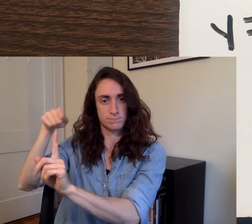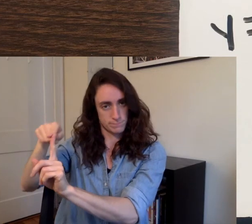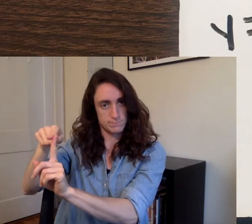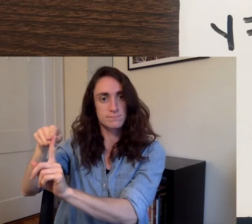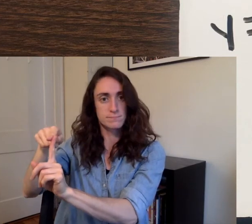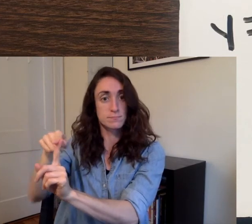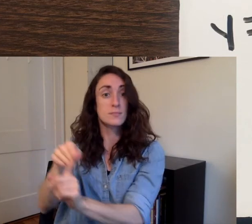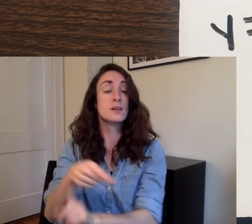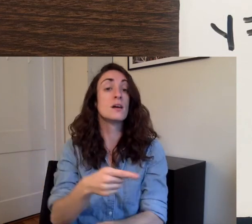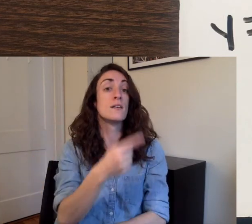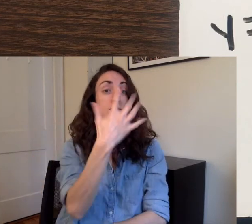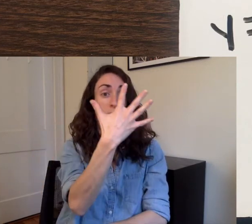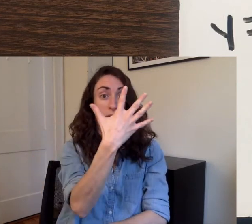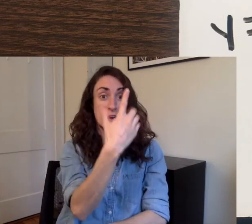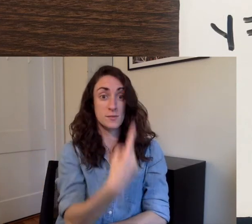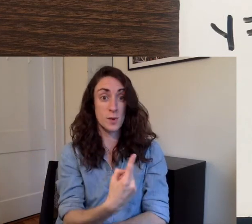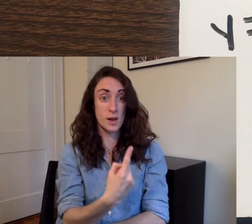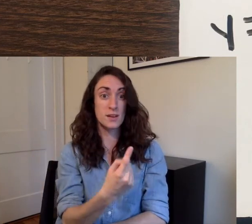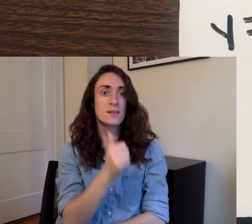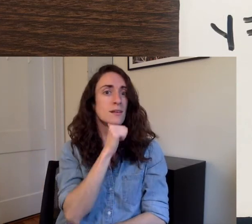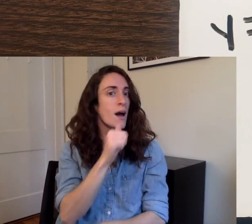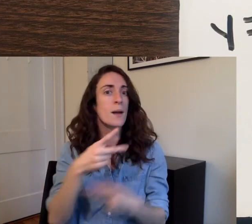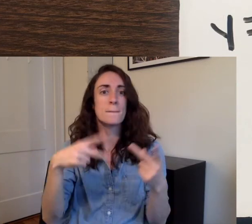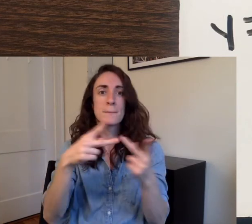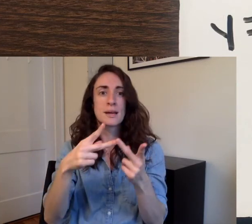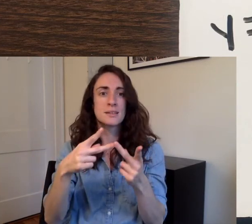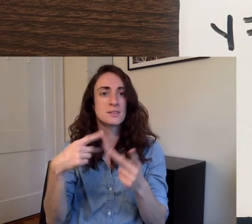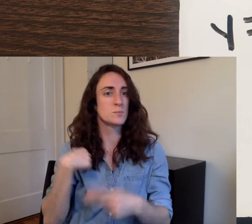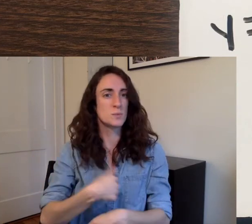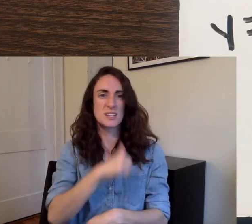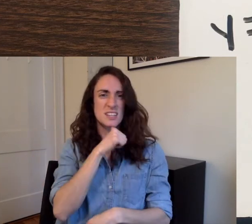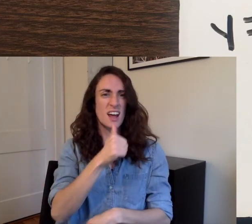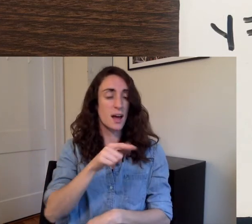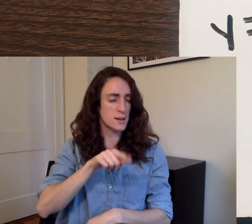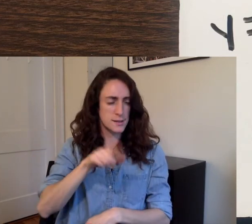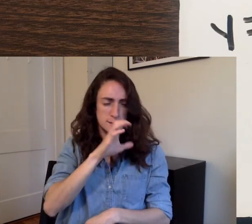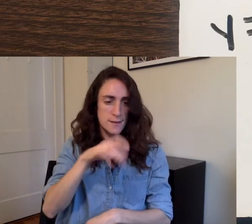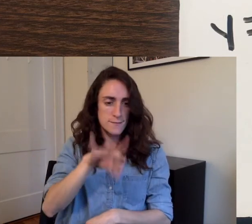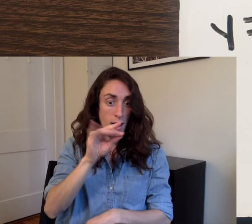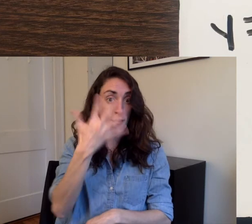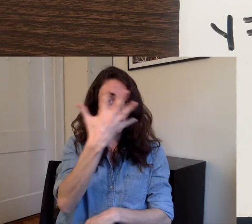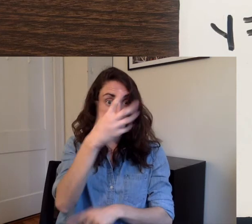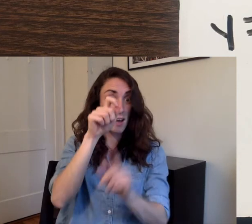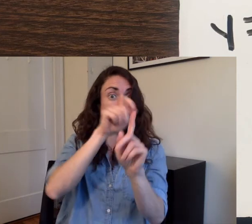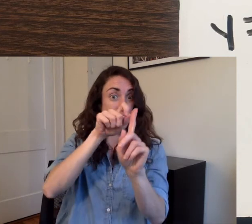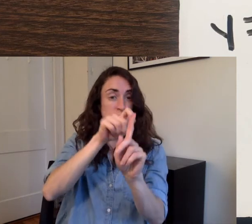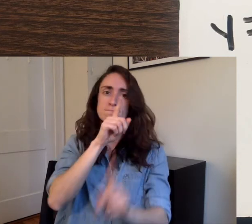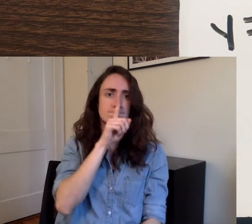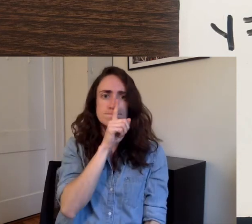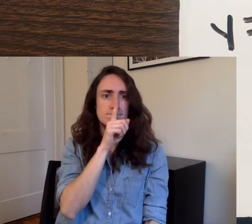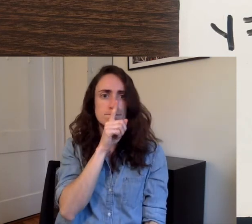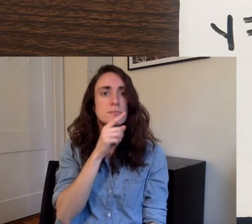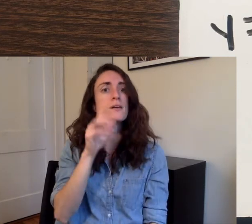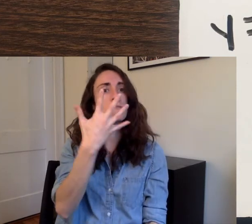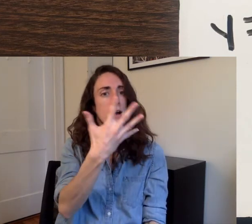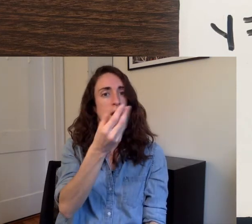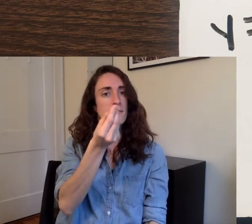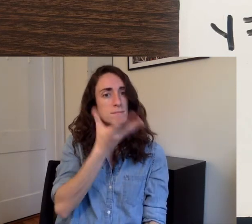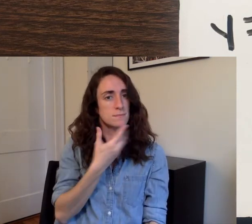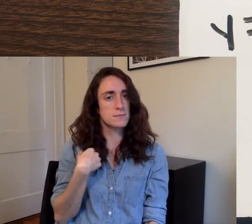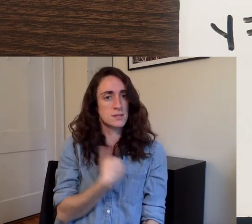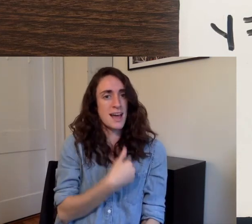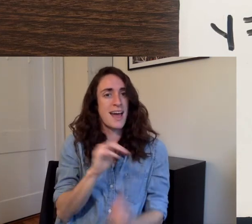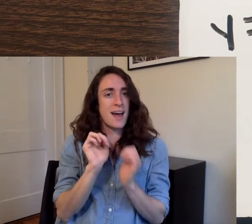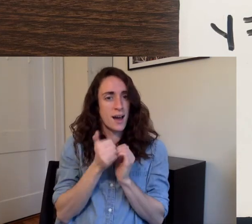So the takeaway here is that 2, or b in the general equation, is our starting point. And m, remember, is not a place we can go